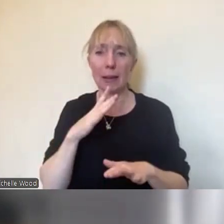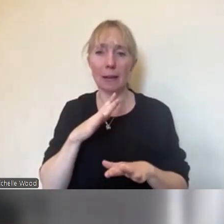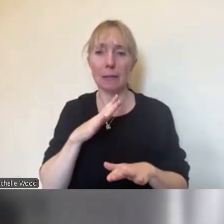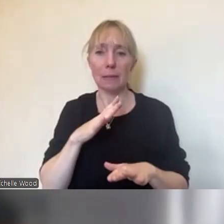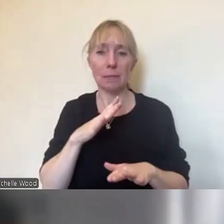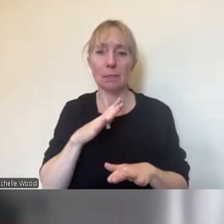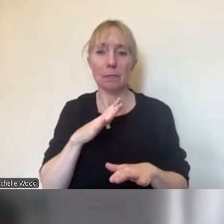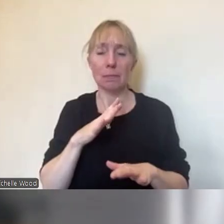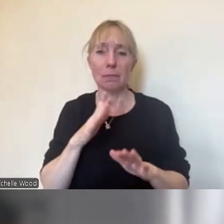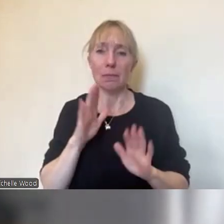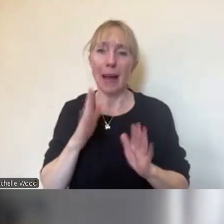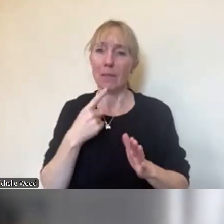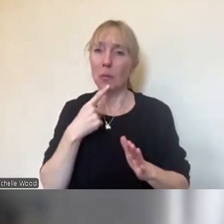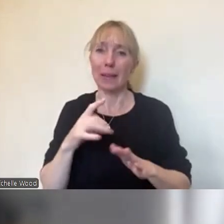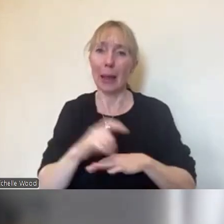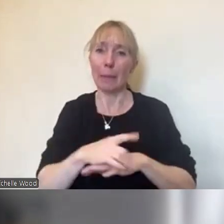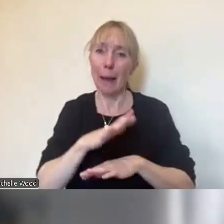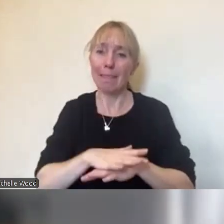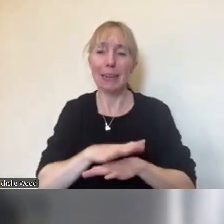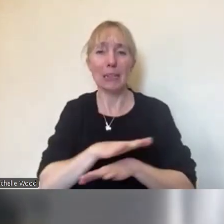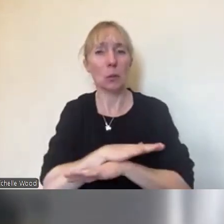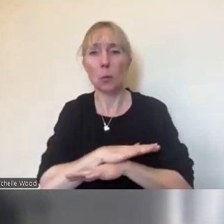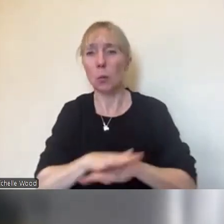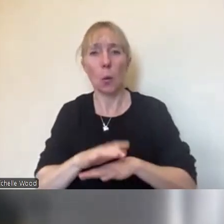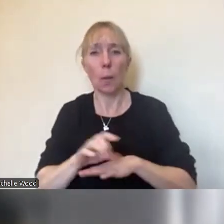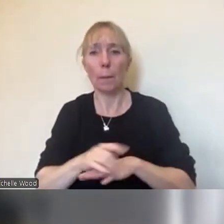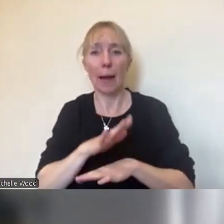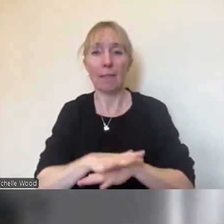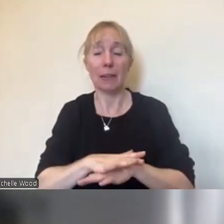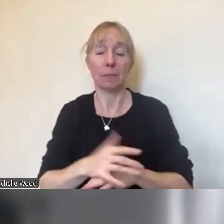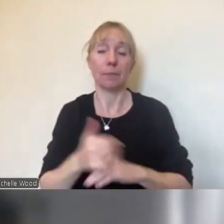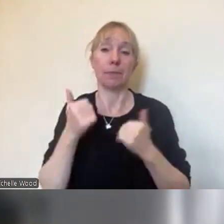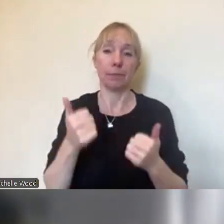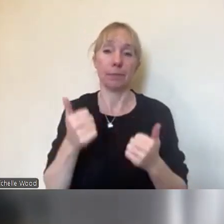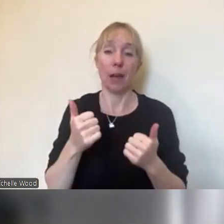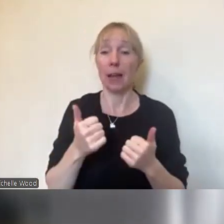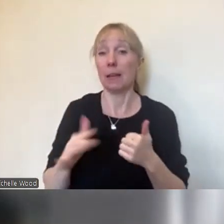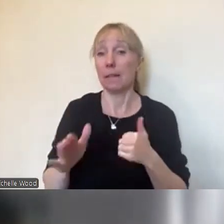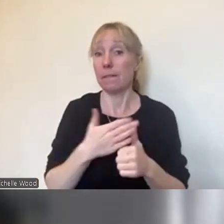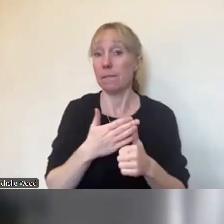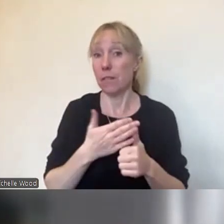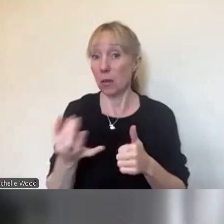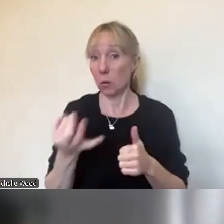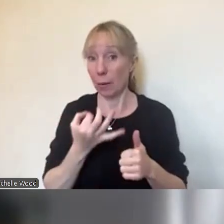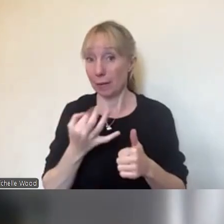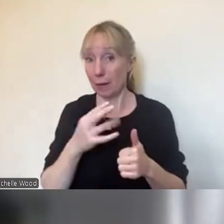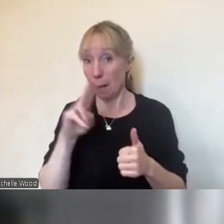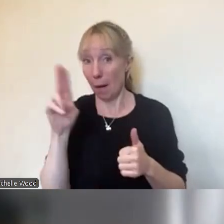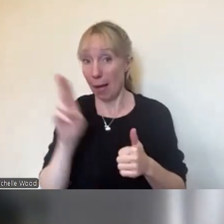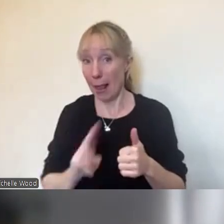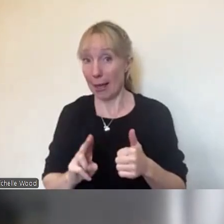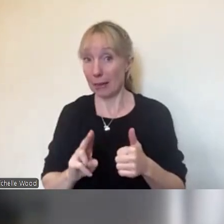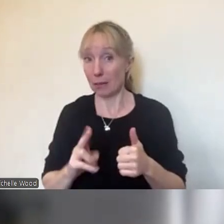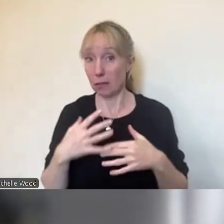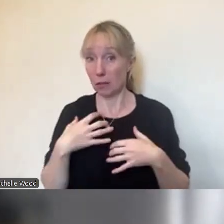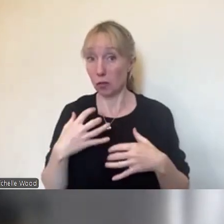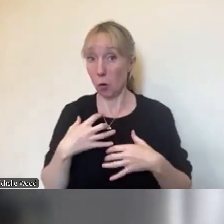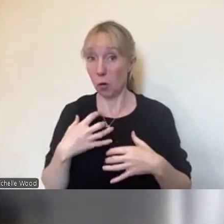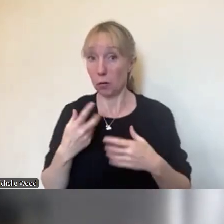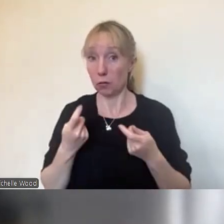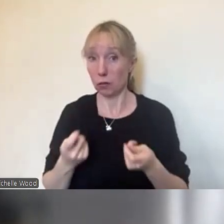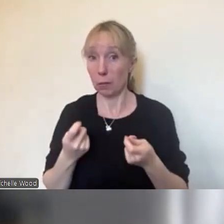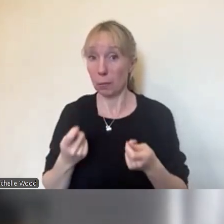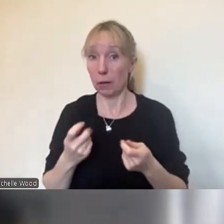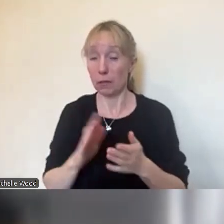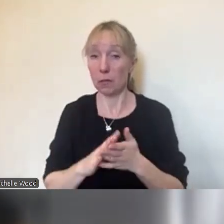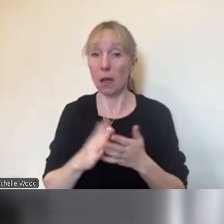relevant? Sure. So the first question about electric shock treatment, I do not know the answer to. I'll just be very honest. I know it did